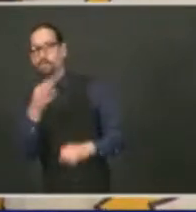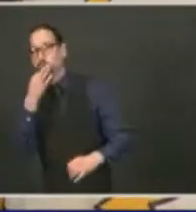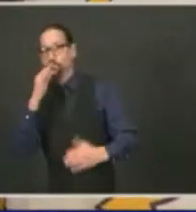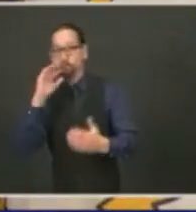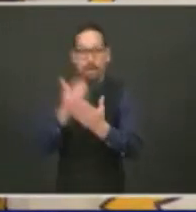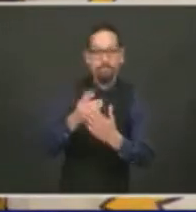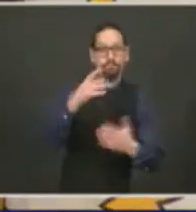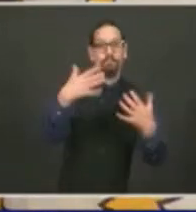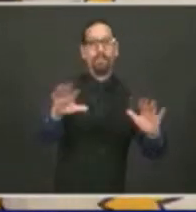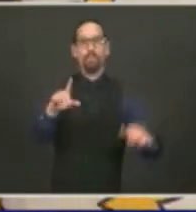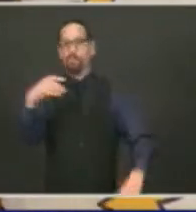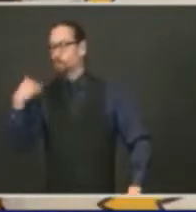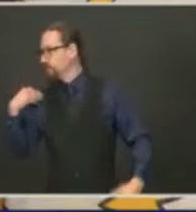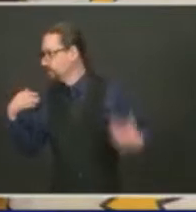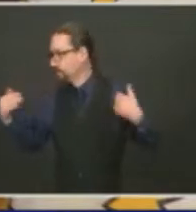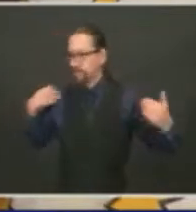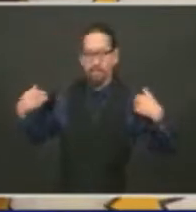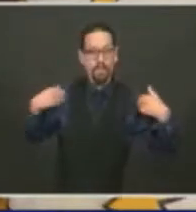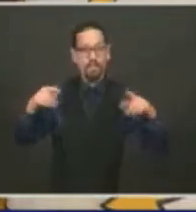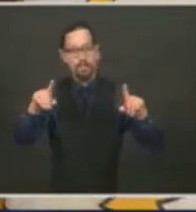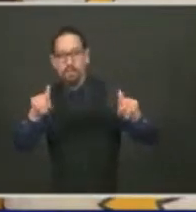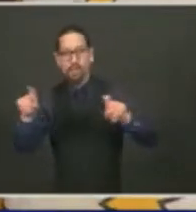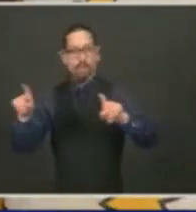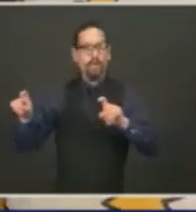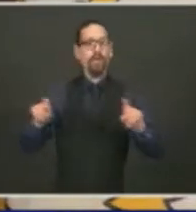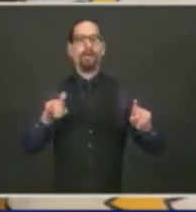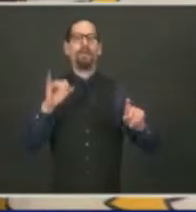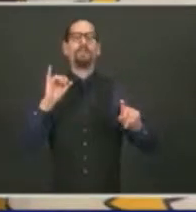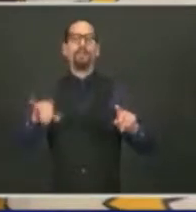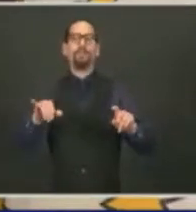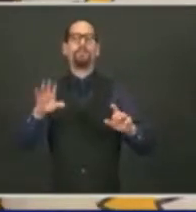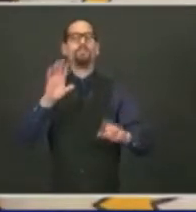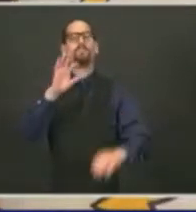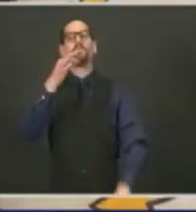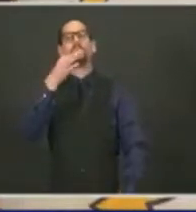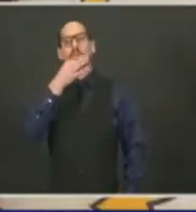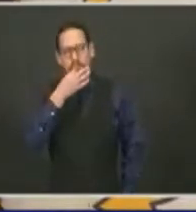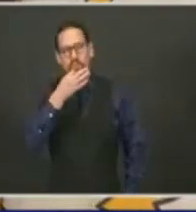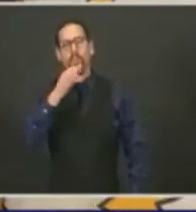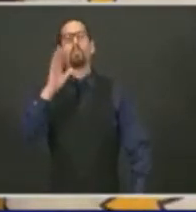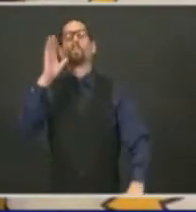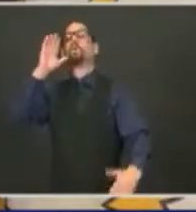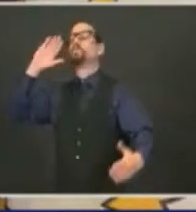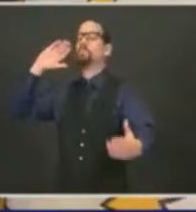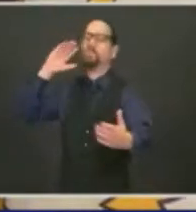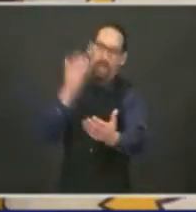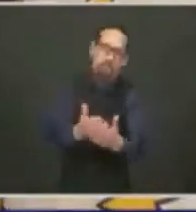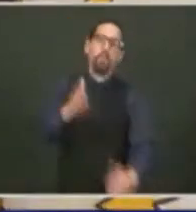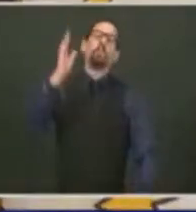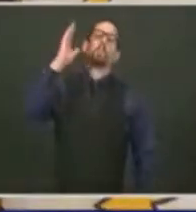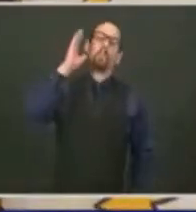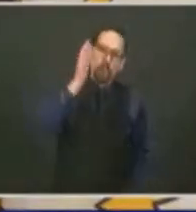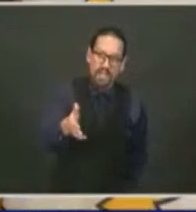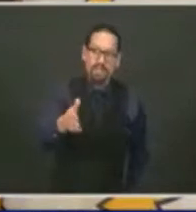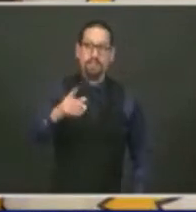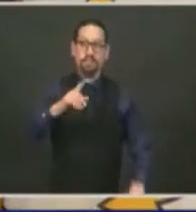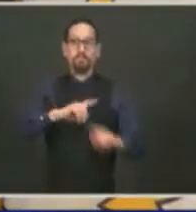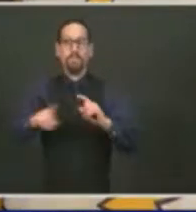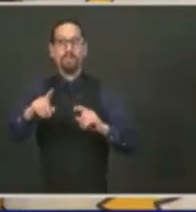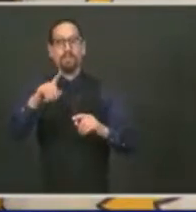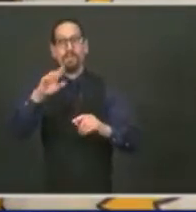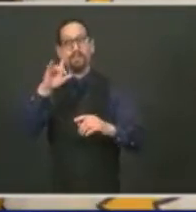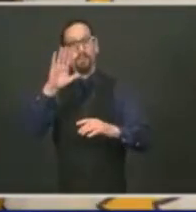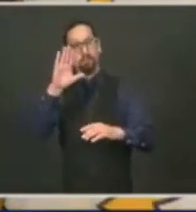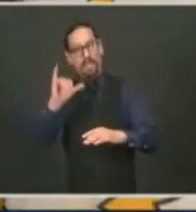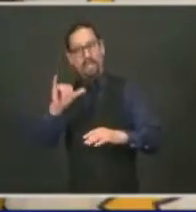be awesome. And I just wanna say that is like, you know, the summer of 21, oh my gosh, folks, it's gonna be outstanding, all right?